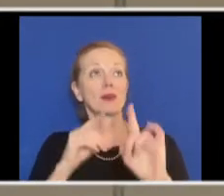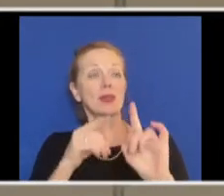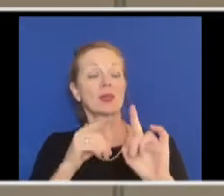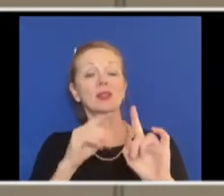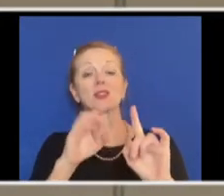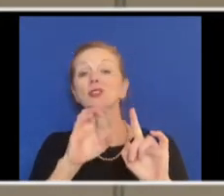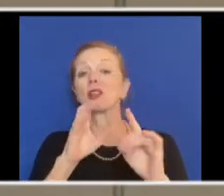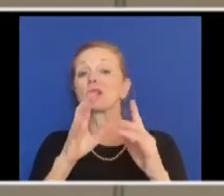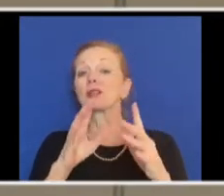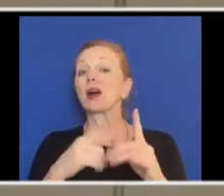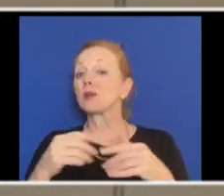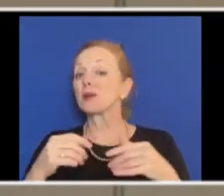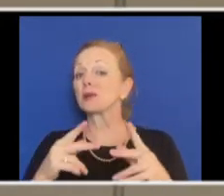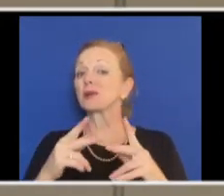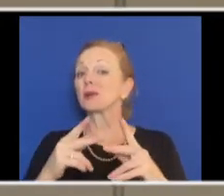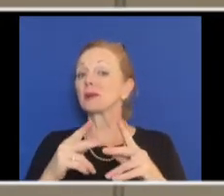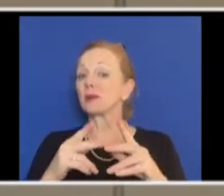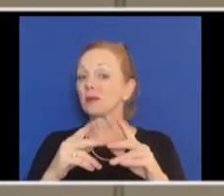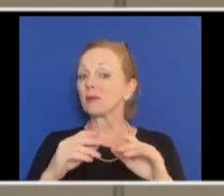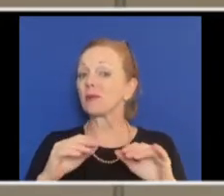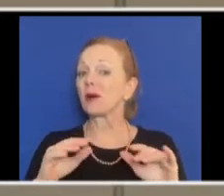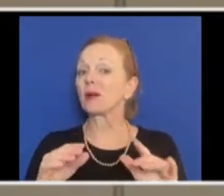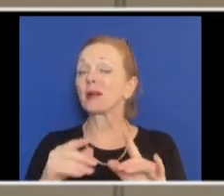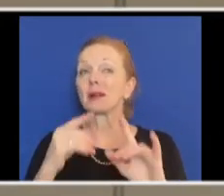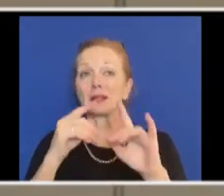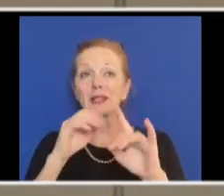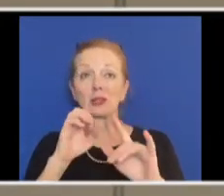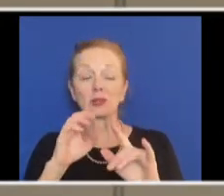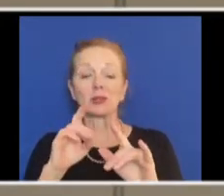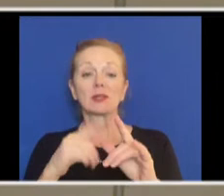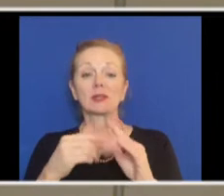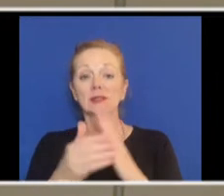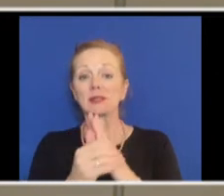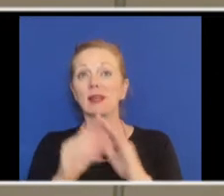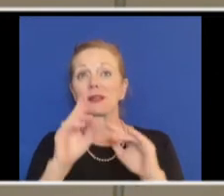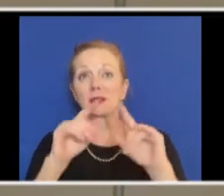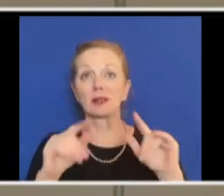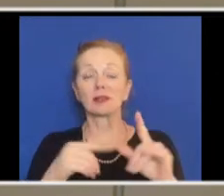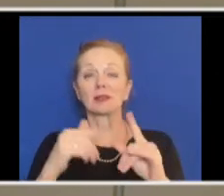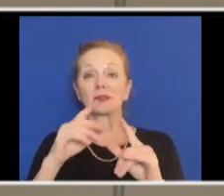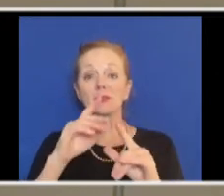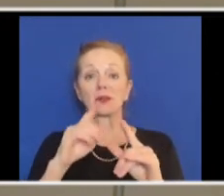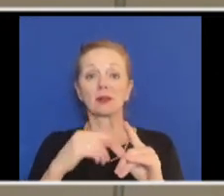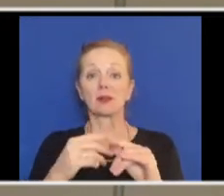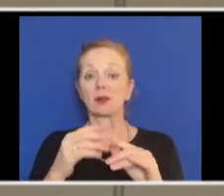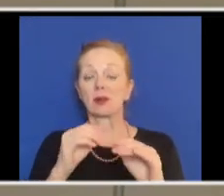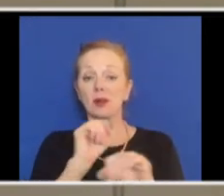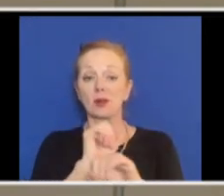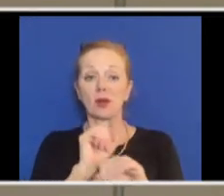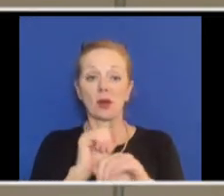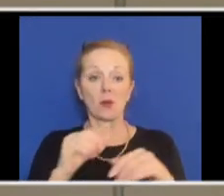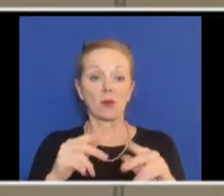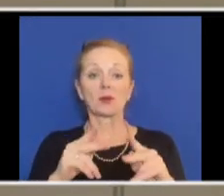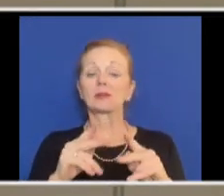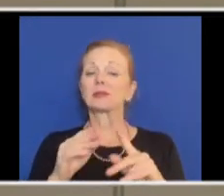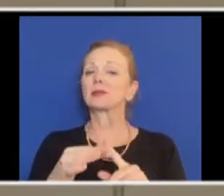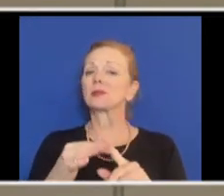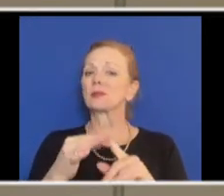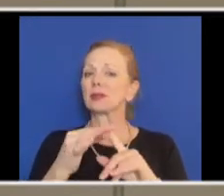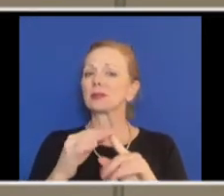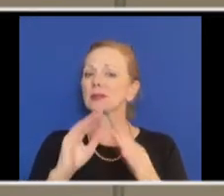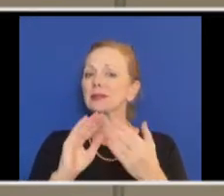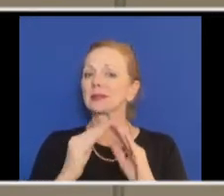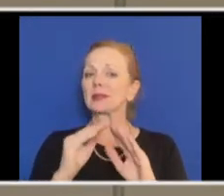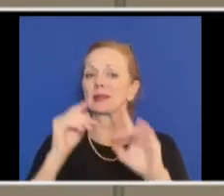will have opportunities for Upward Mobility to align education and skill levels with a diverse mix of employment opportunities especially in the city's